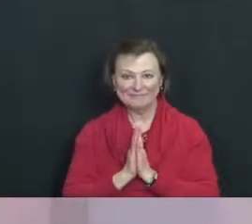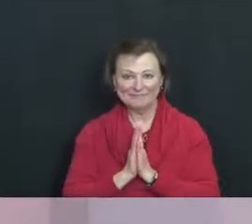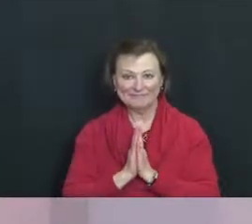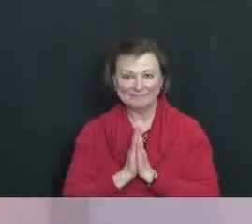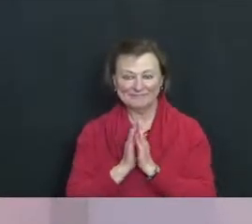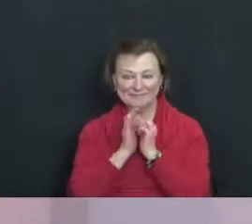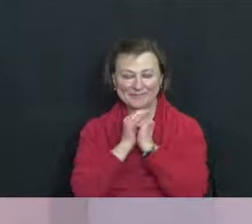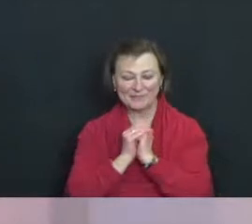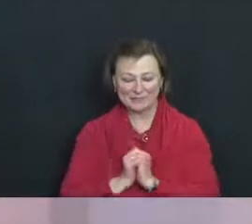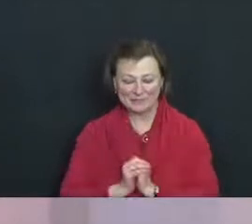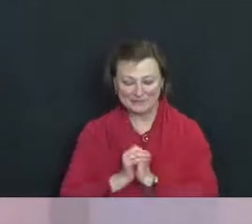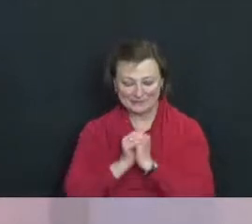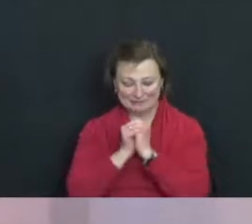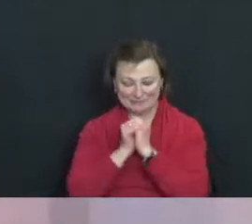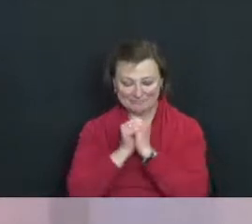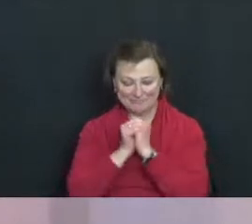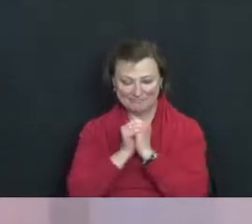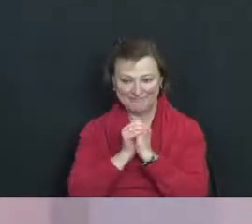Amen.